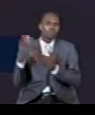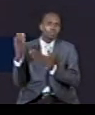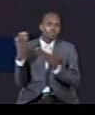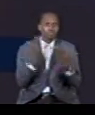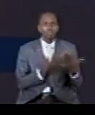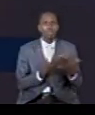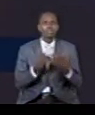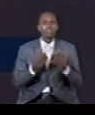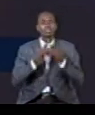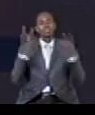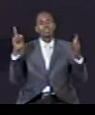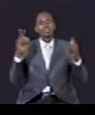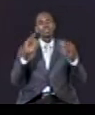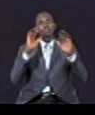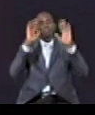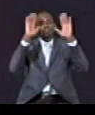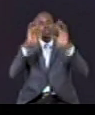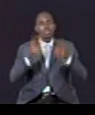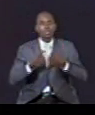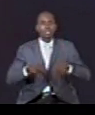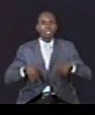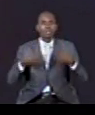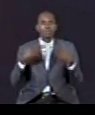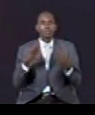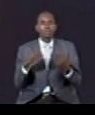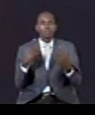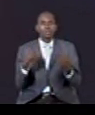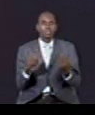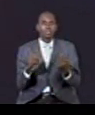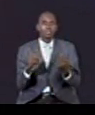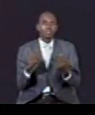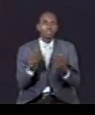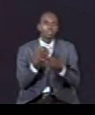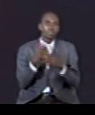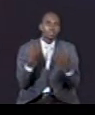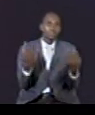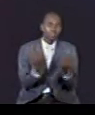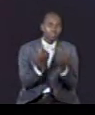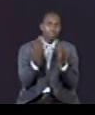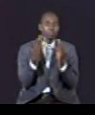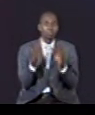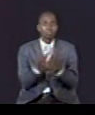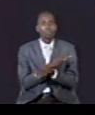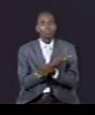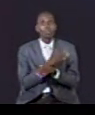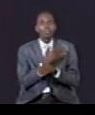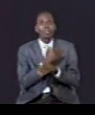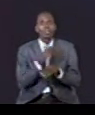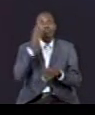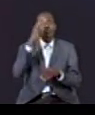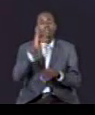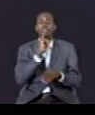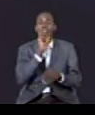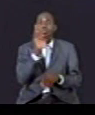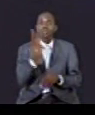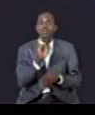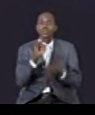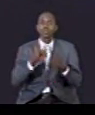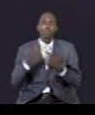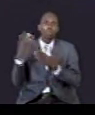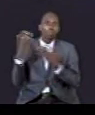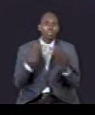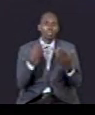and the sinful. Here is a man God has used and is using to bring the message